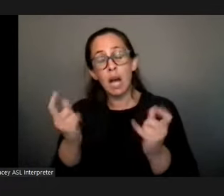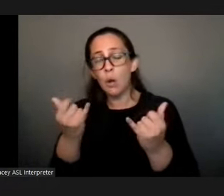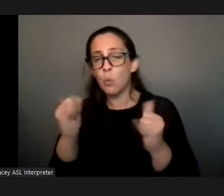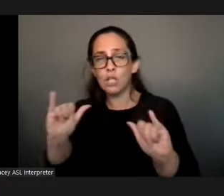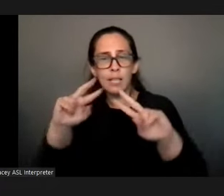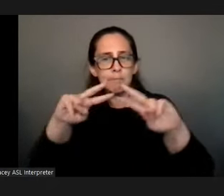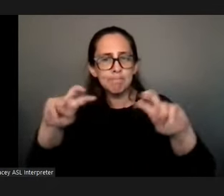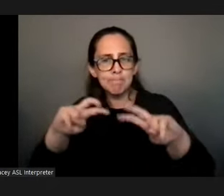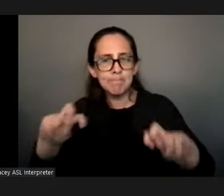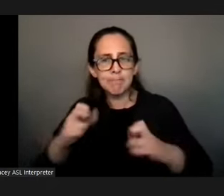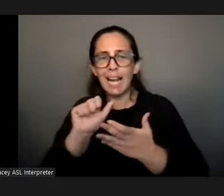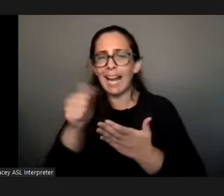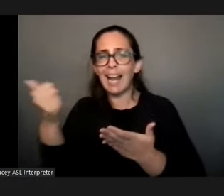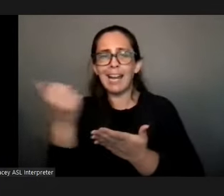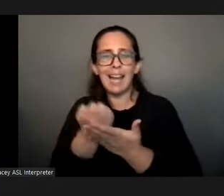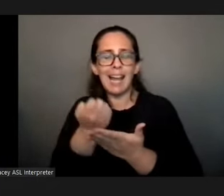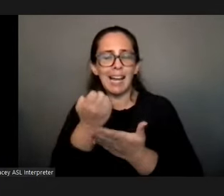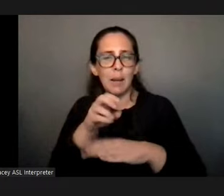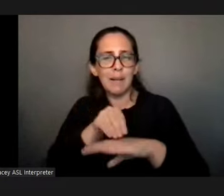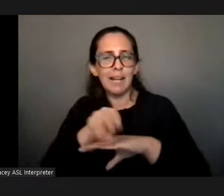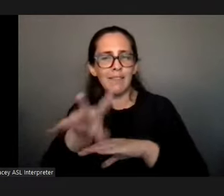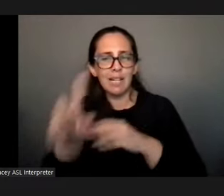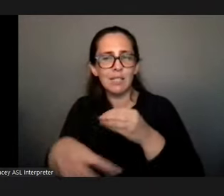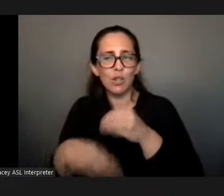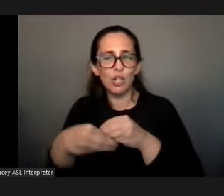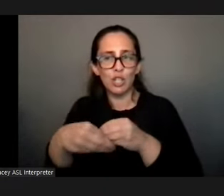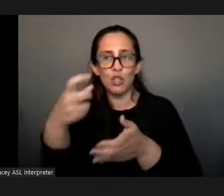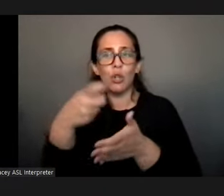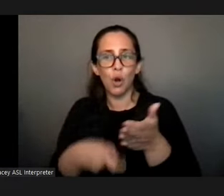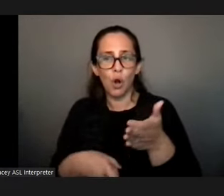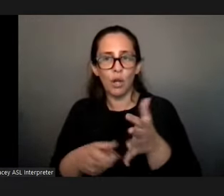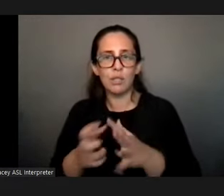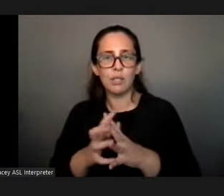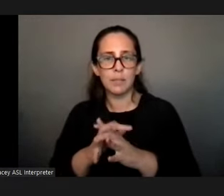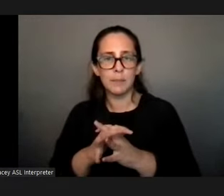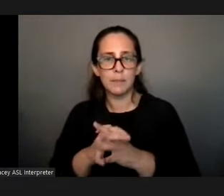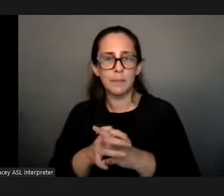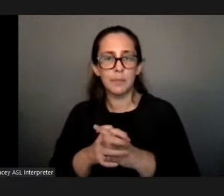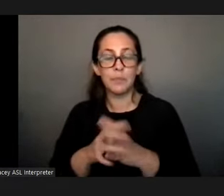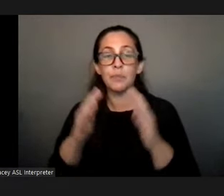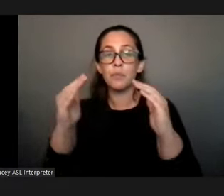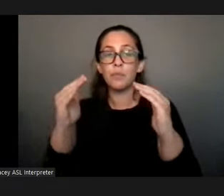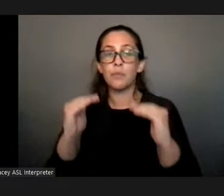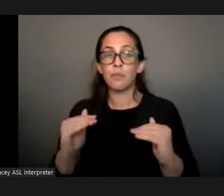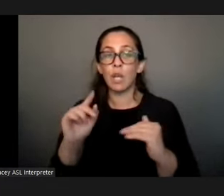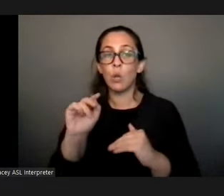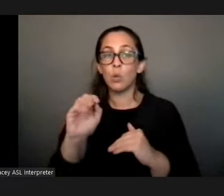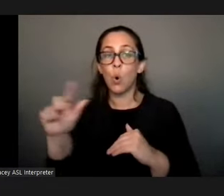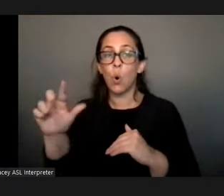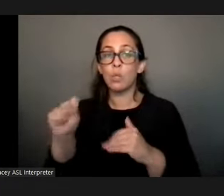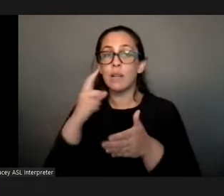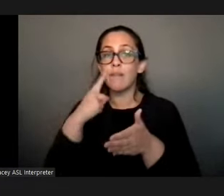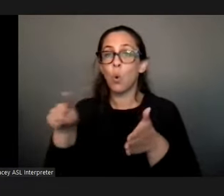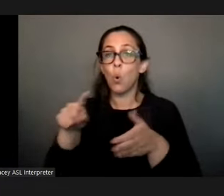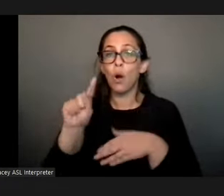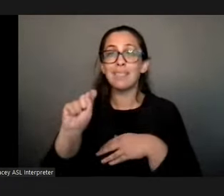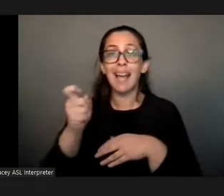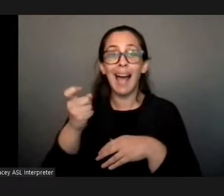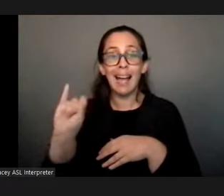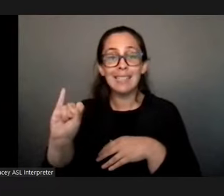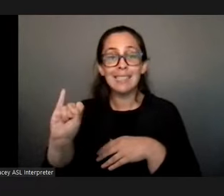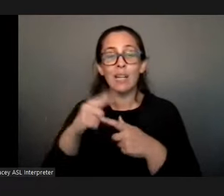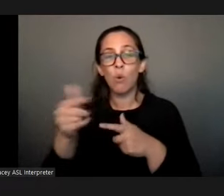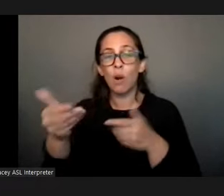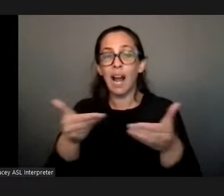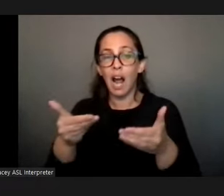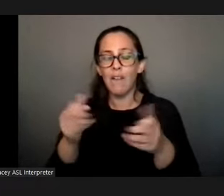economic effects of the additional costs for these customers. Tolls on the taxi or for hire vehicle industry, which has a high proportion of